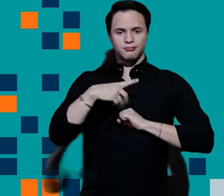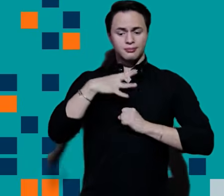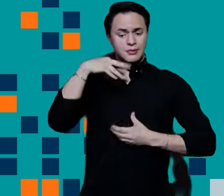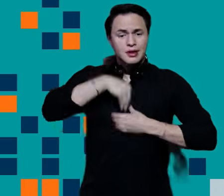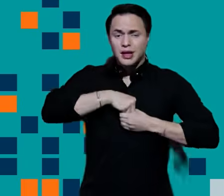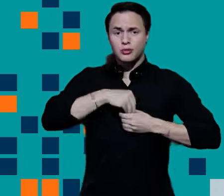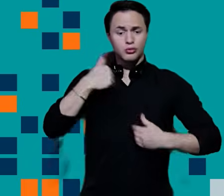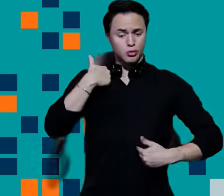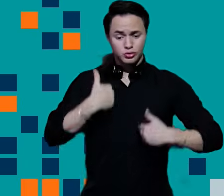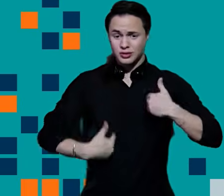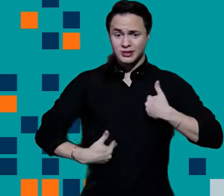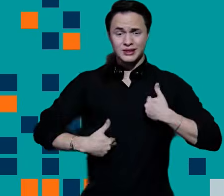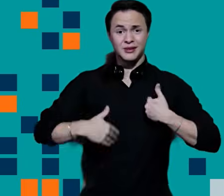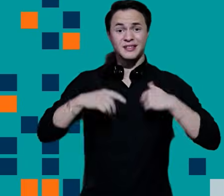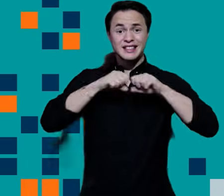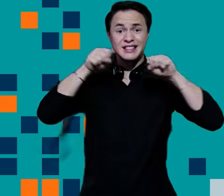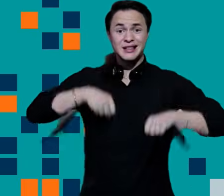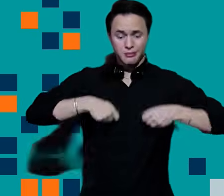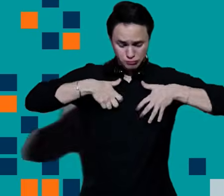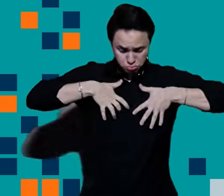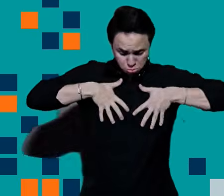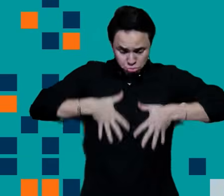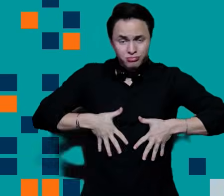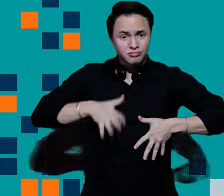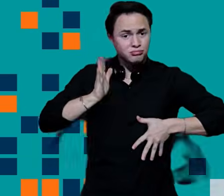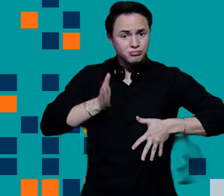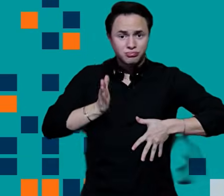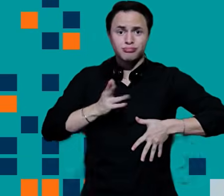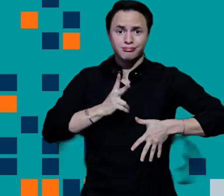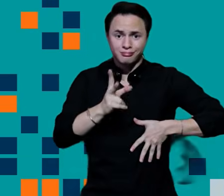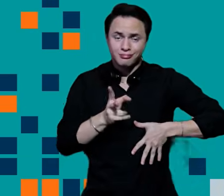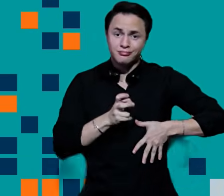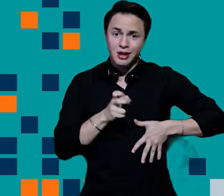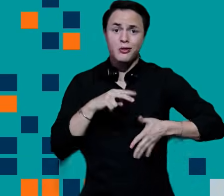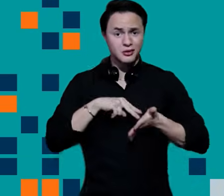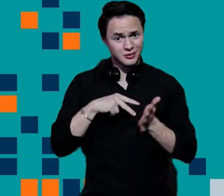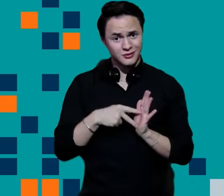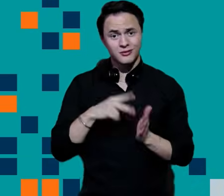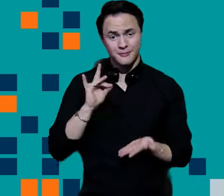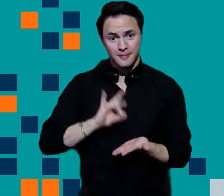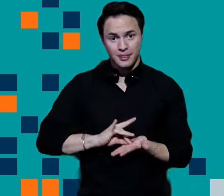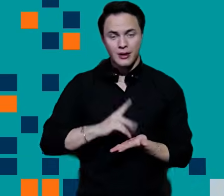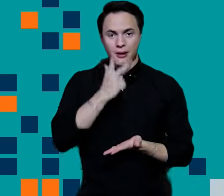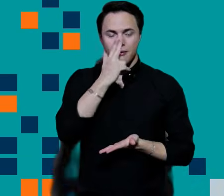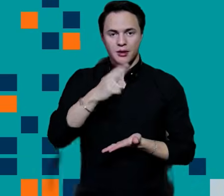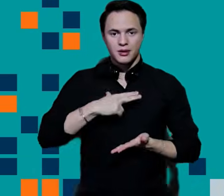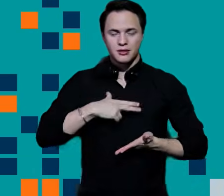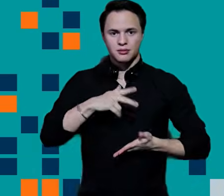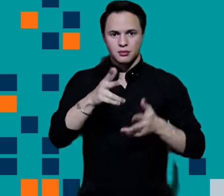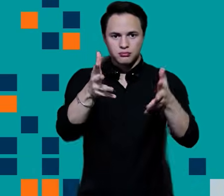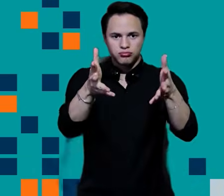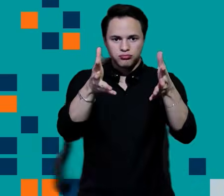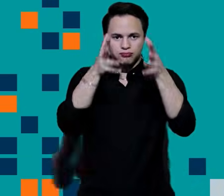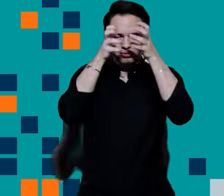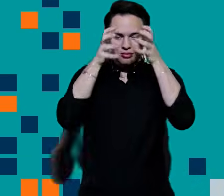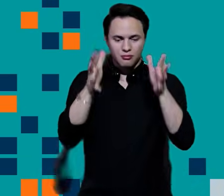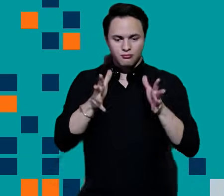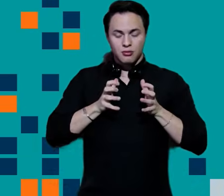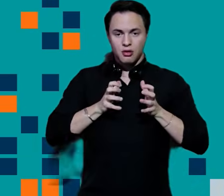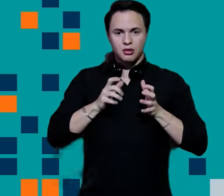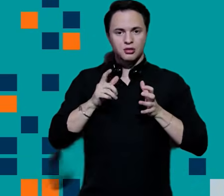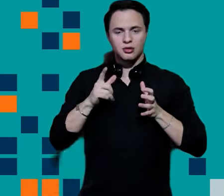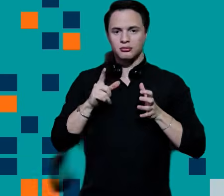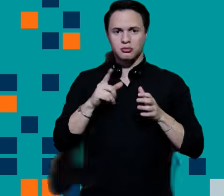our proprioceptive systems, and our exteroceptive systems. What does that mean? Interoceptive, you know when you have that feeling of